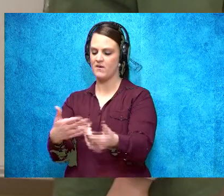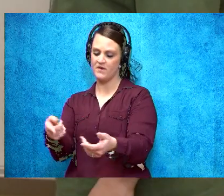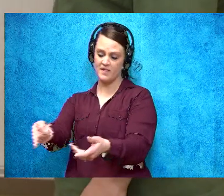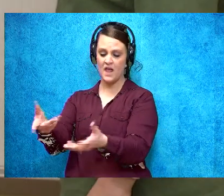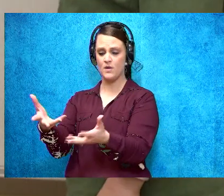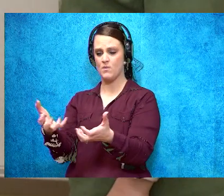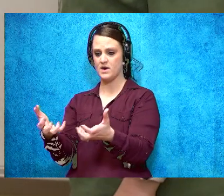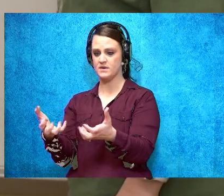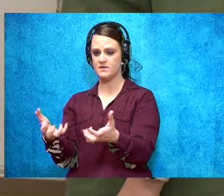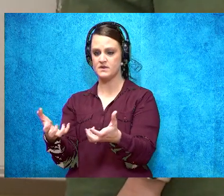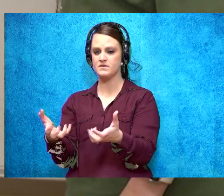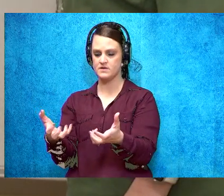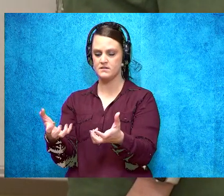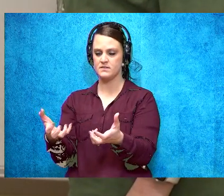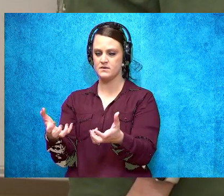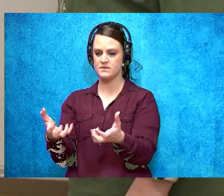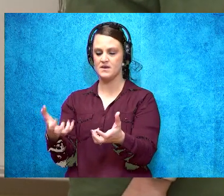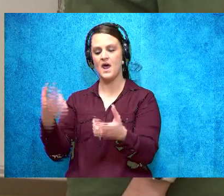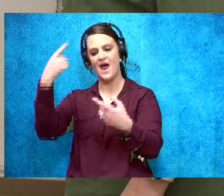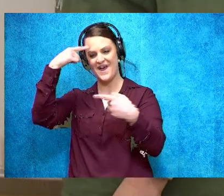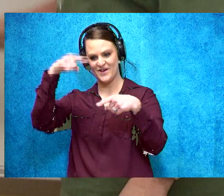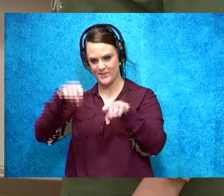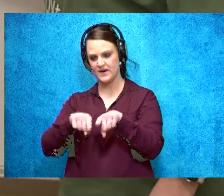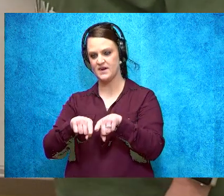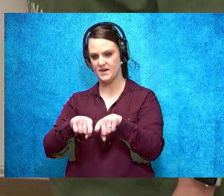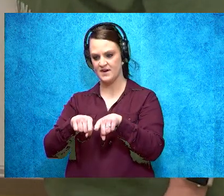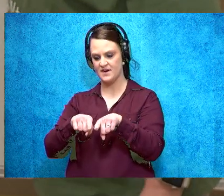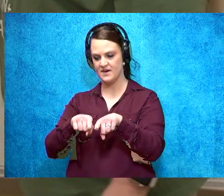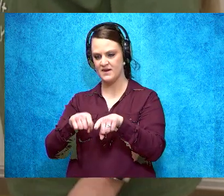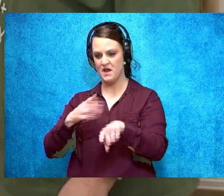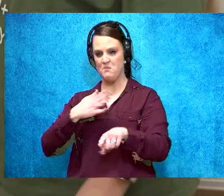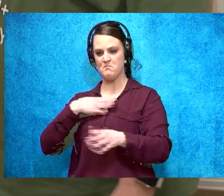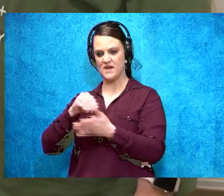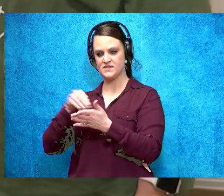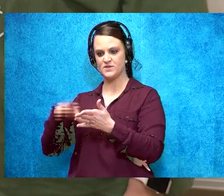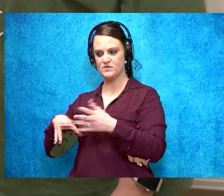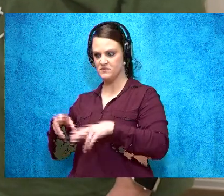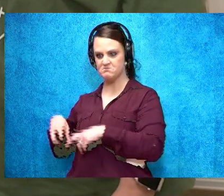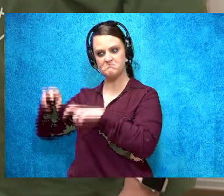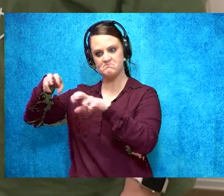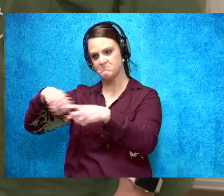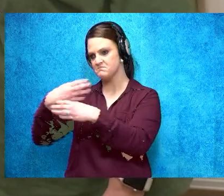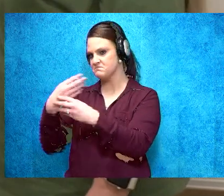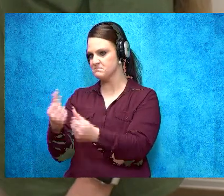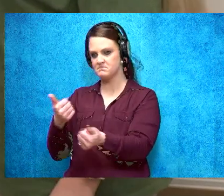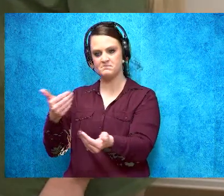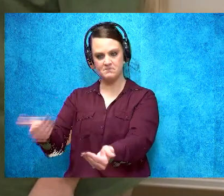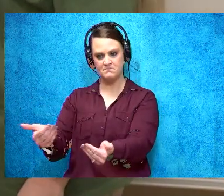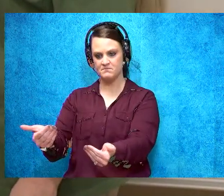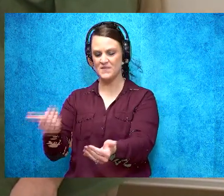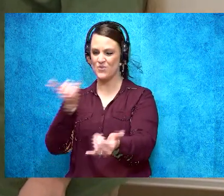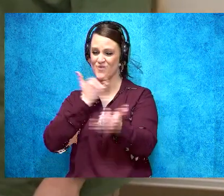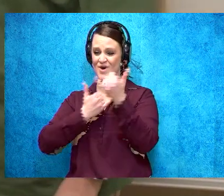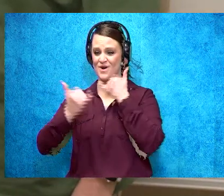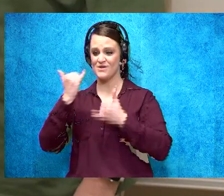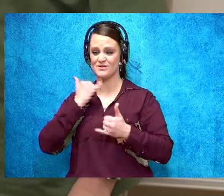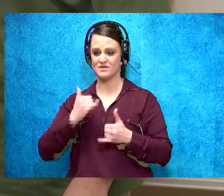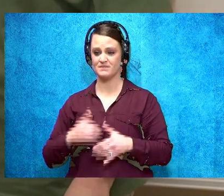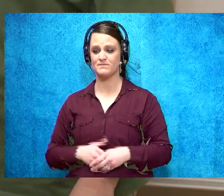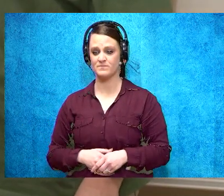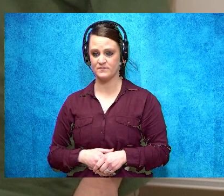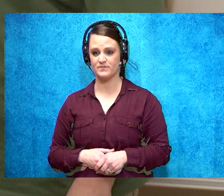do? I agree with you. They just jumped right into it and they added before they